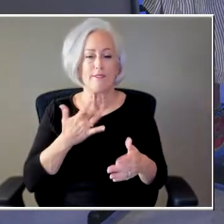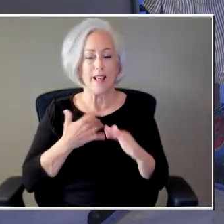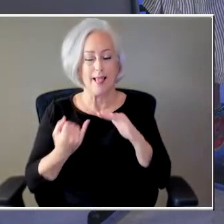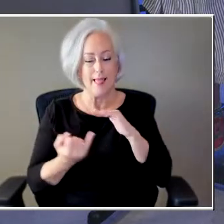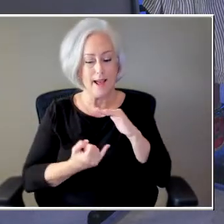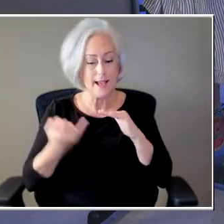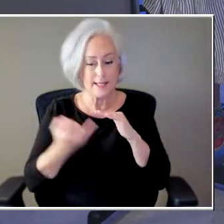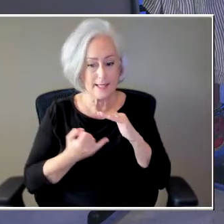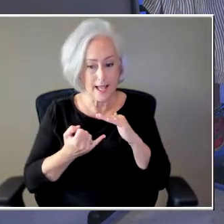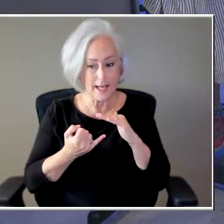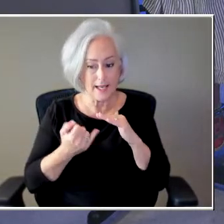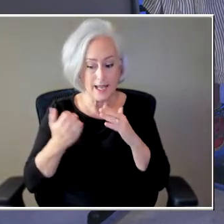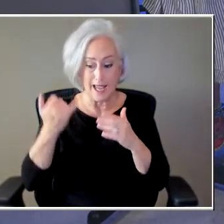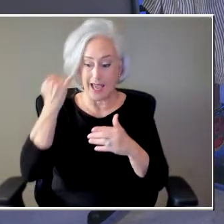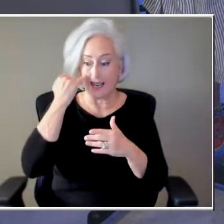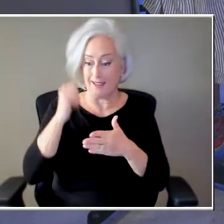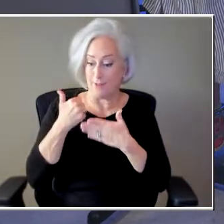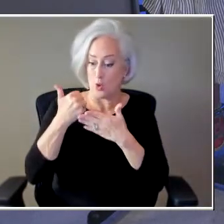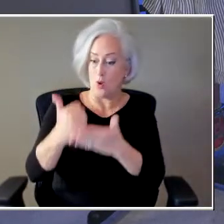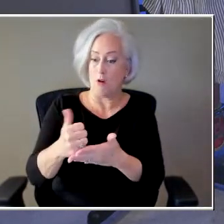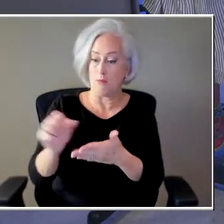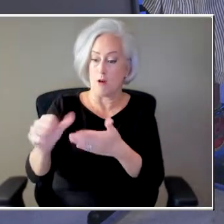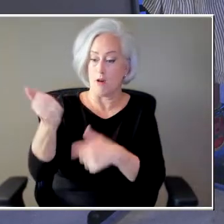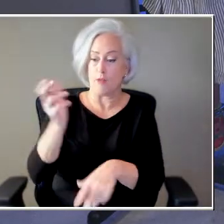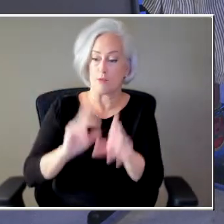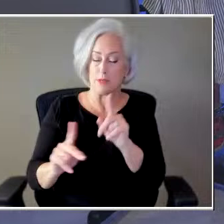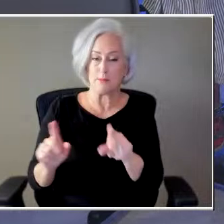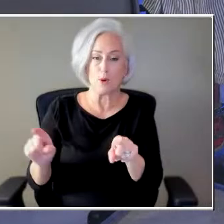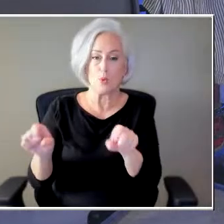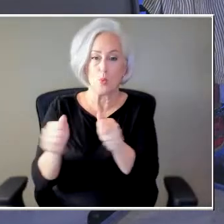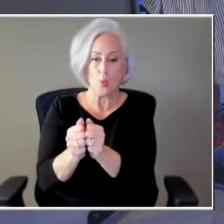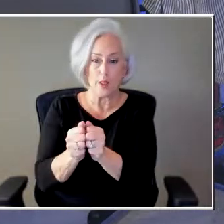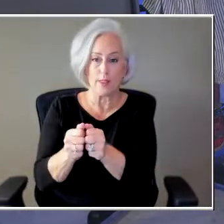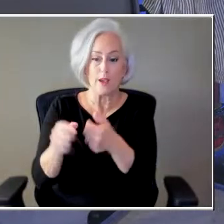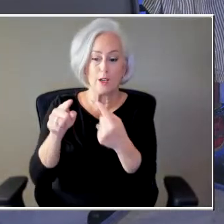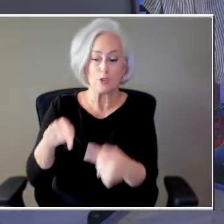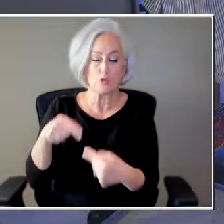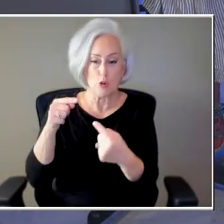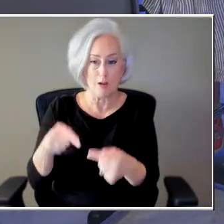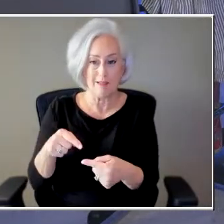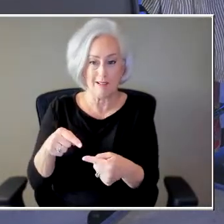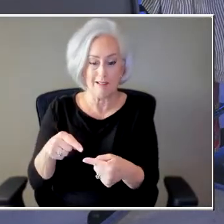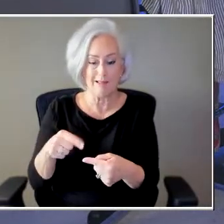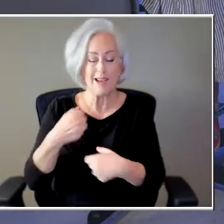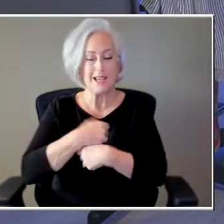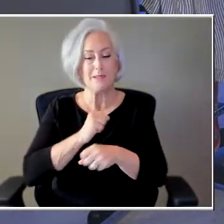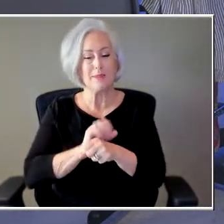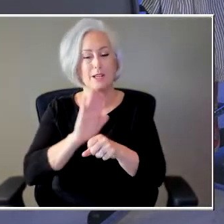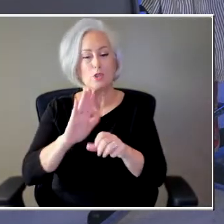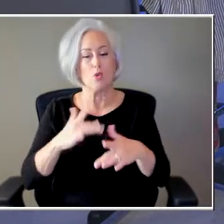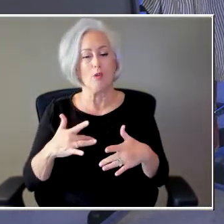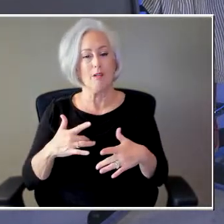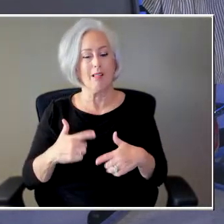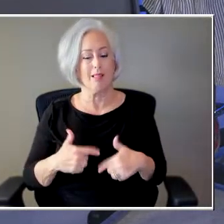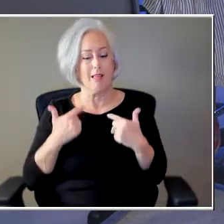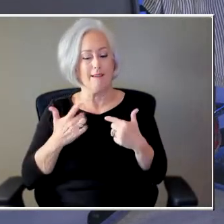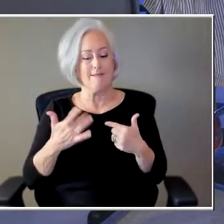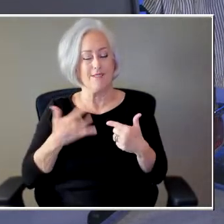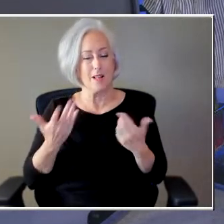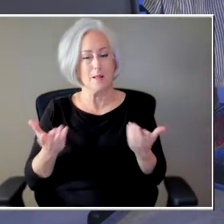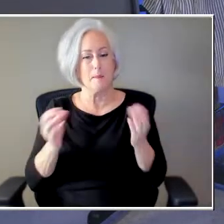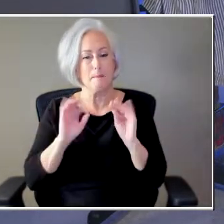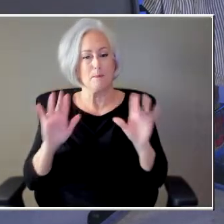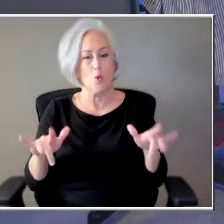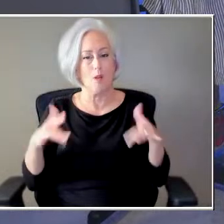own feel lighter. Thanks so much for the Turning Point program. So, Amy, what was the